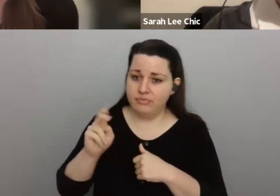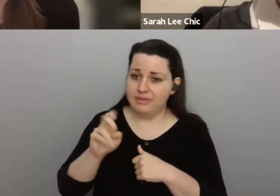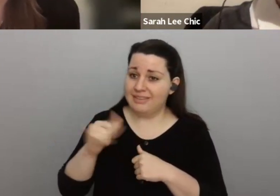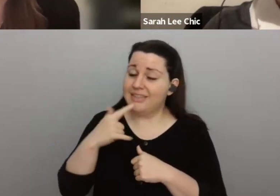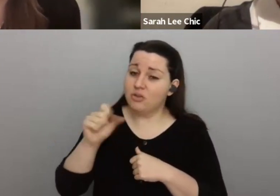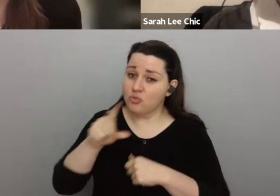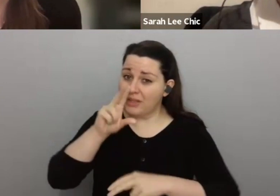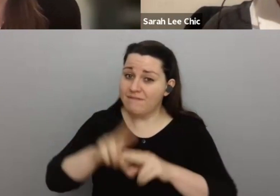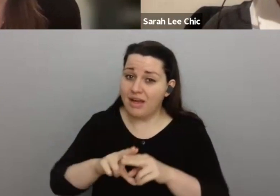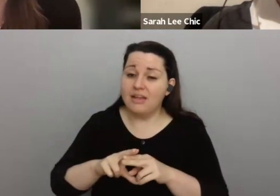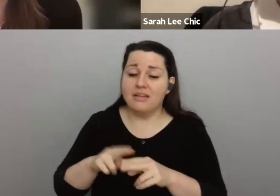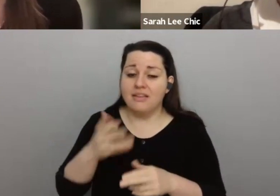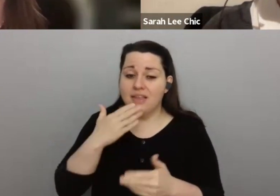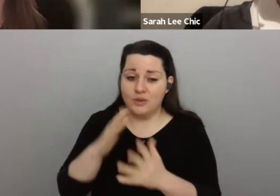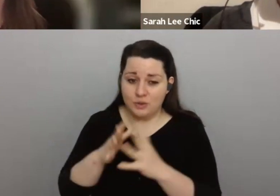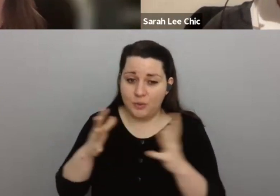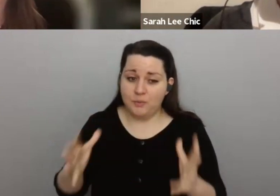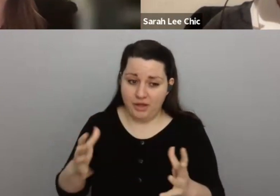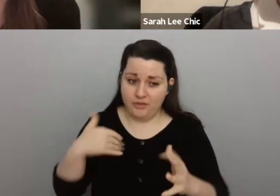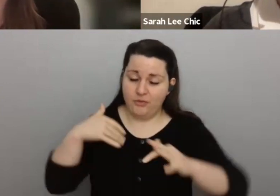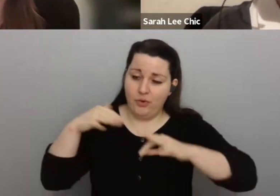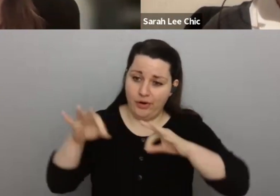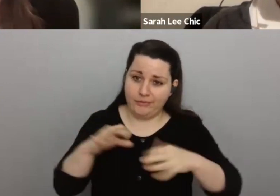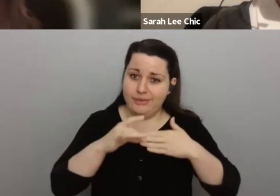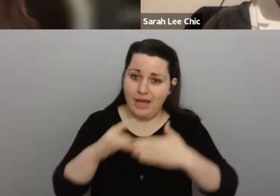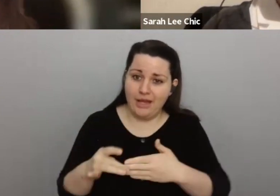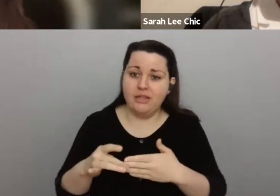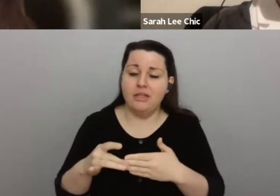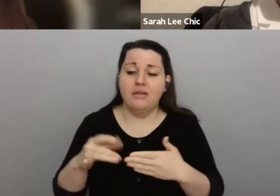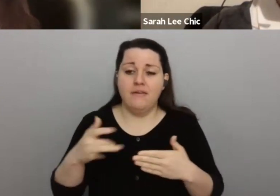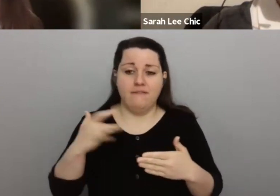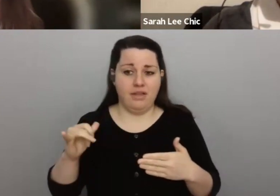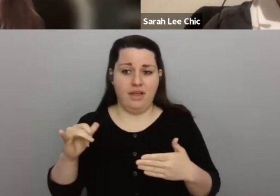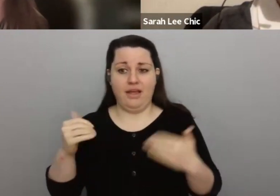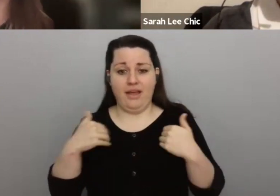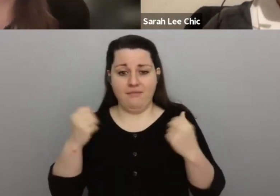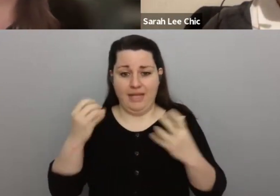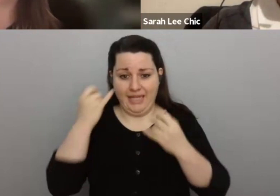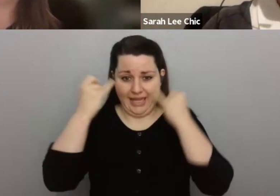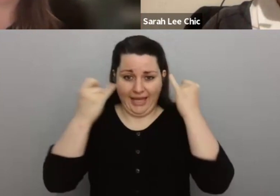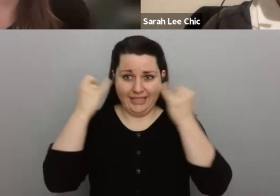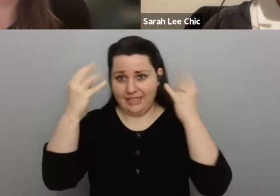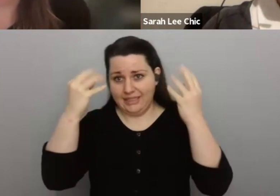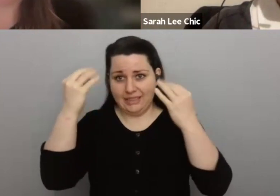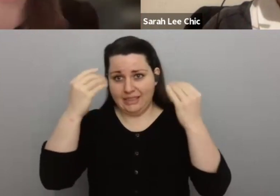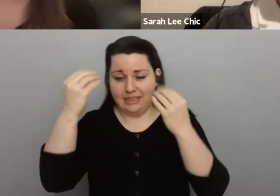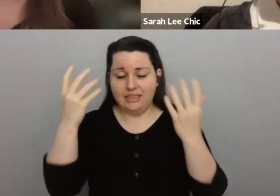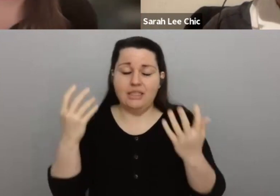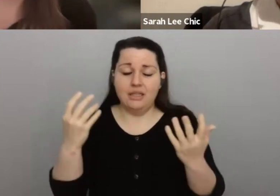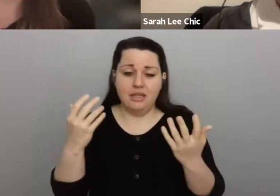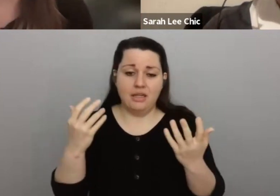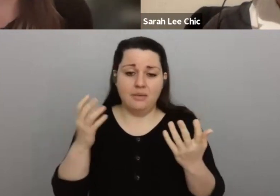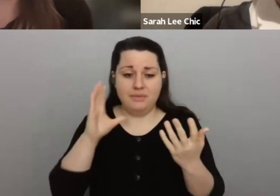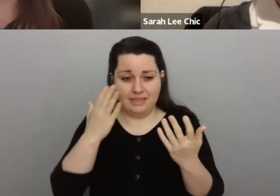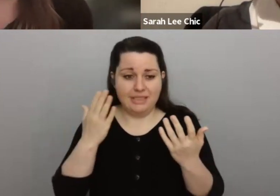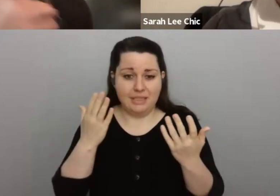fun, Sarah. Thank you so much for walking us through this. I feel like I have so many ideas buzzing around, and it seems like, as